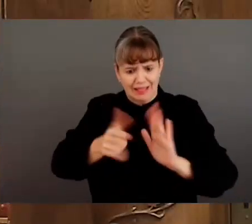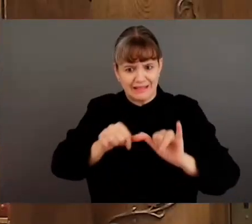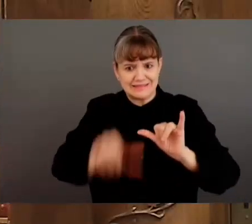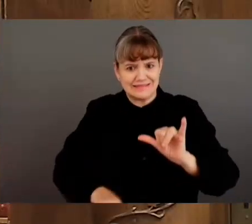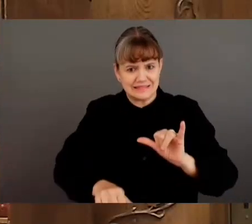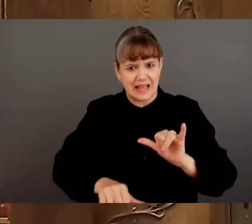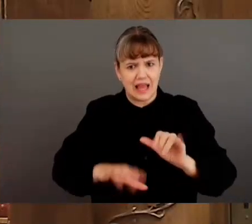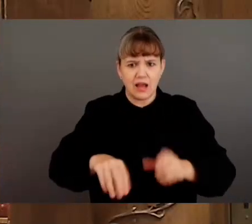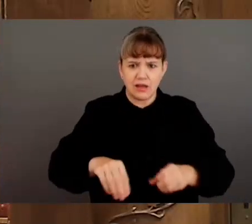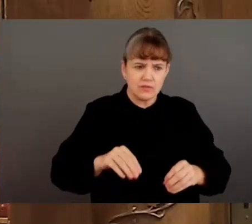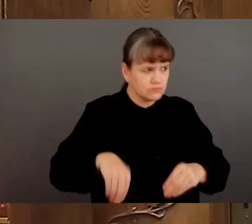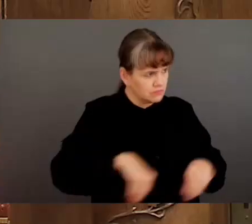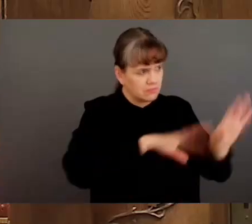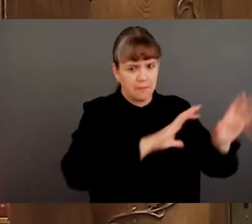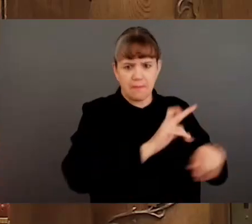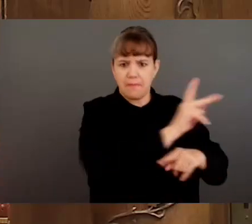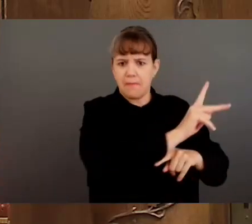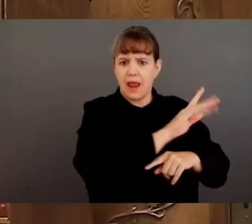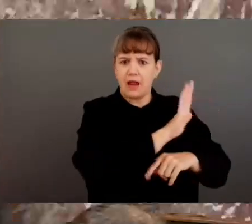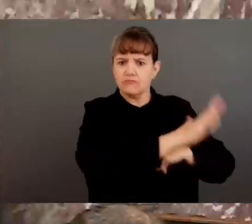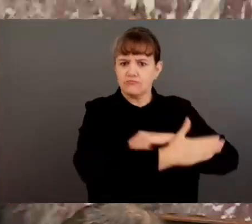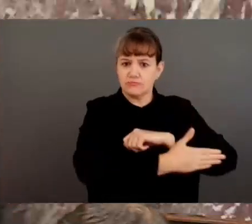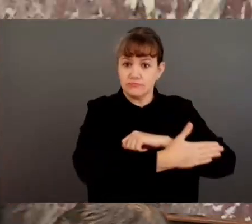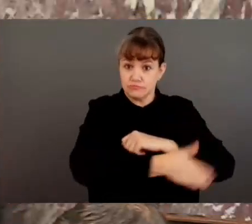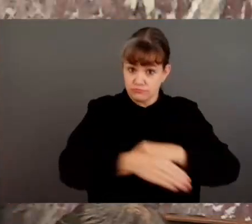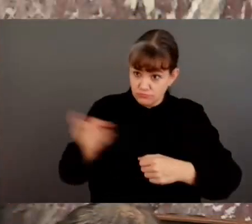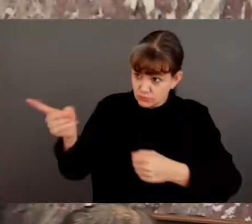Minister. Thank you, Honourable Speaker.